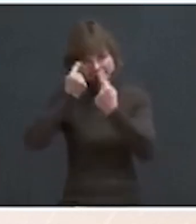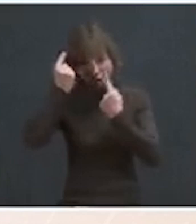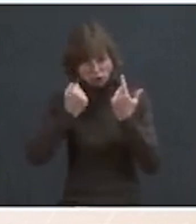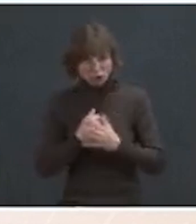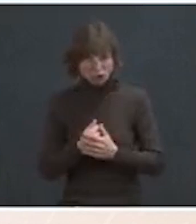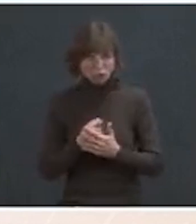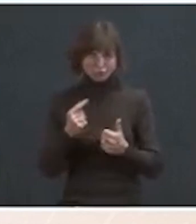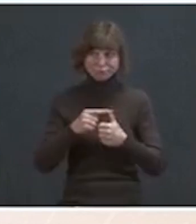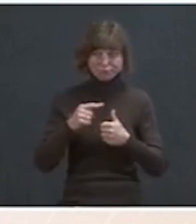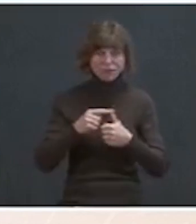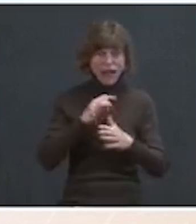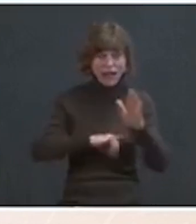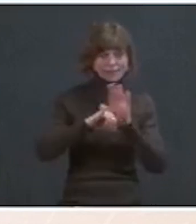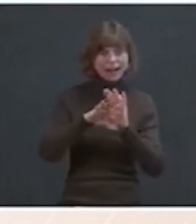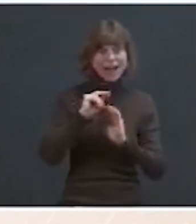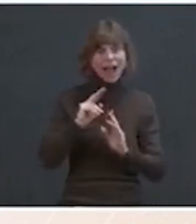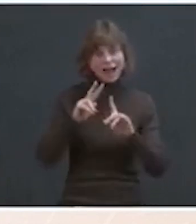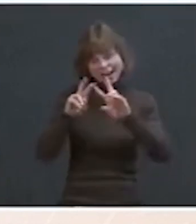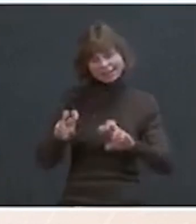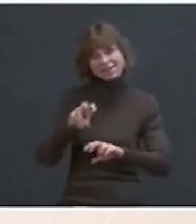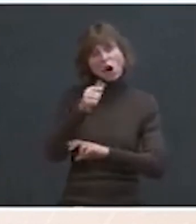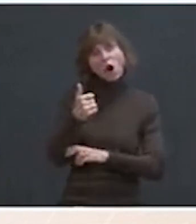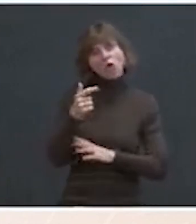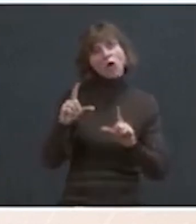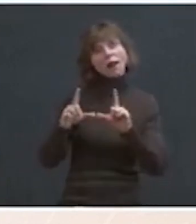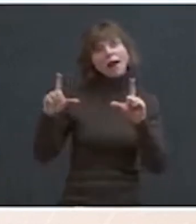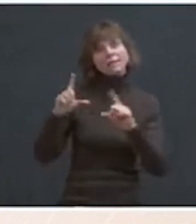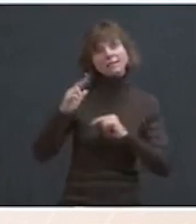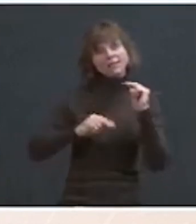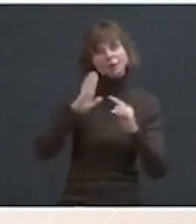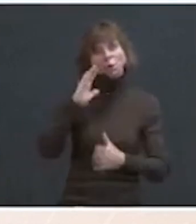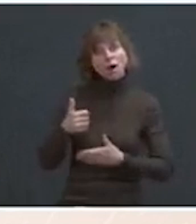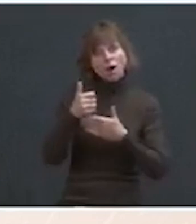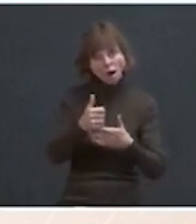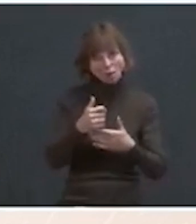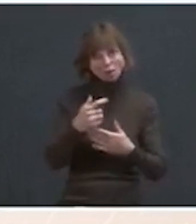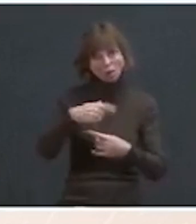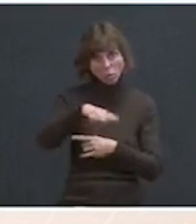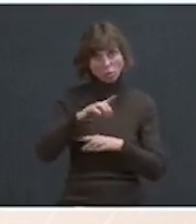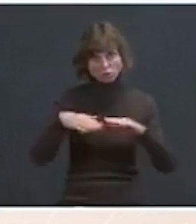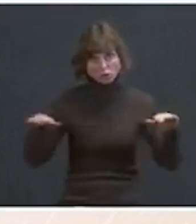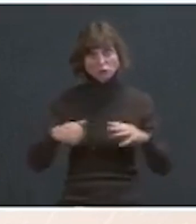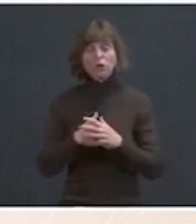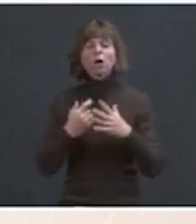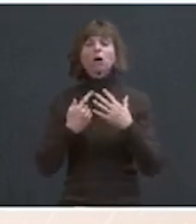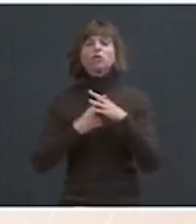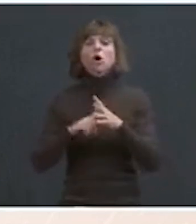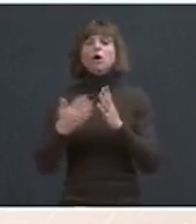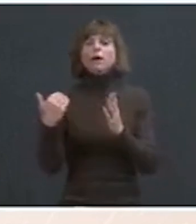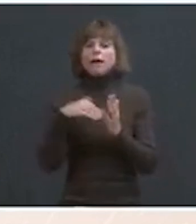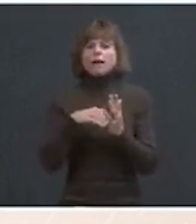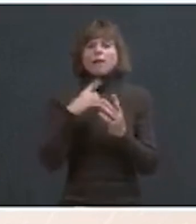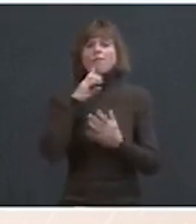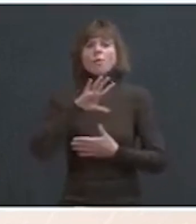and assessing other licensed facilities that can help add safe capacity for these children, relaunching, as we talked about over the last couple of days, the